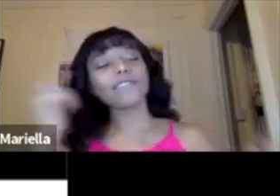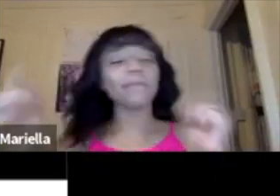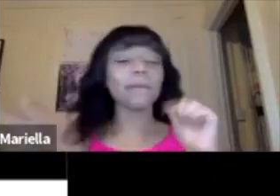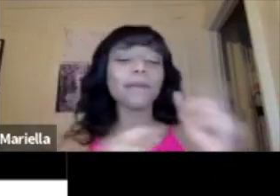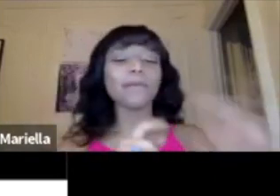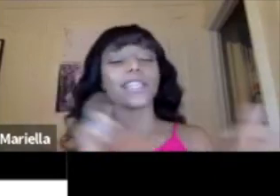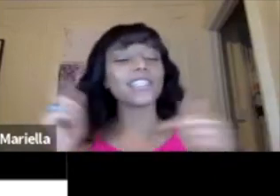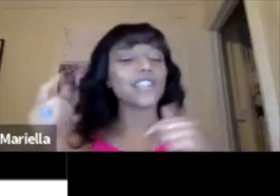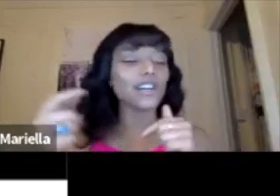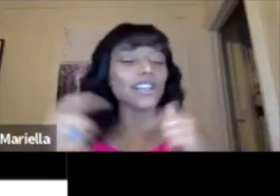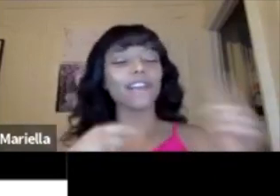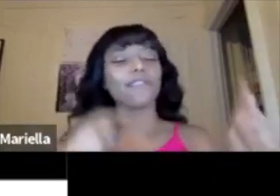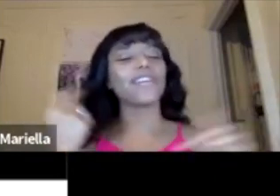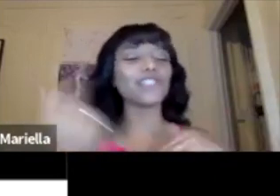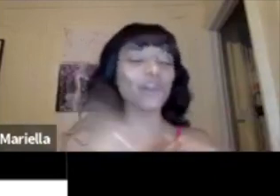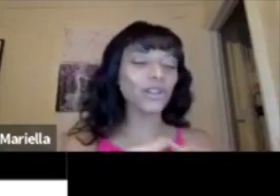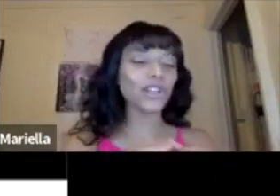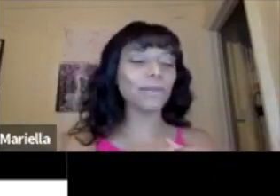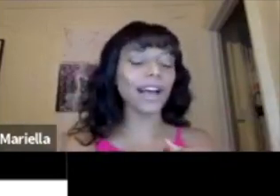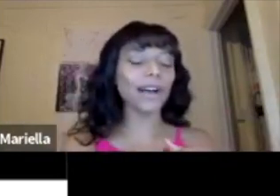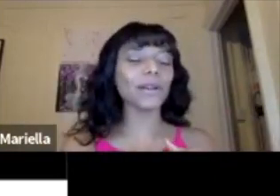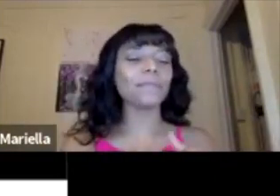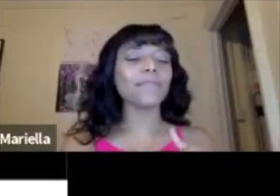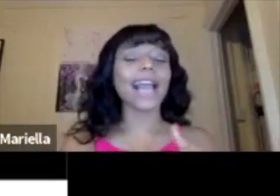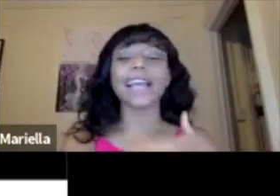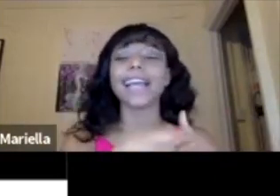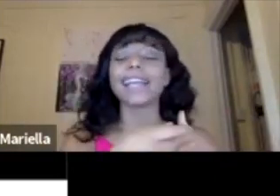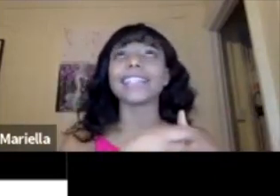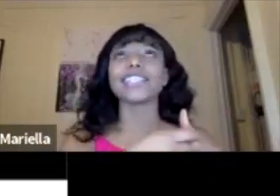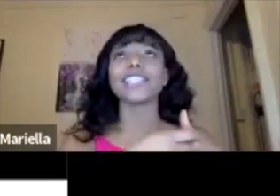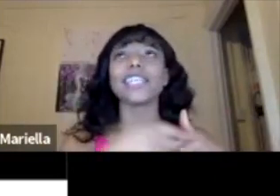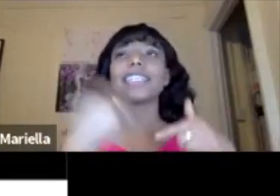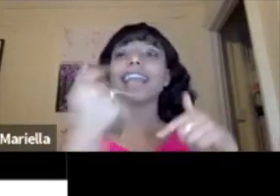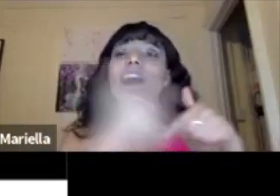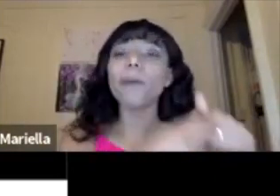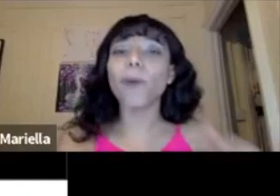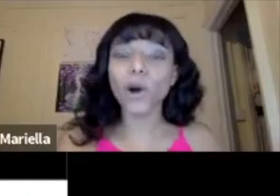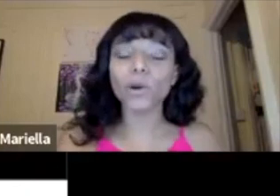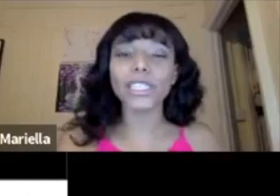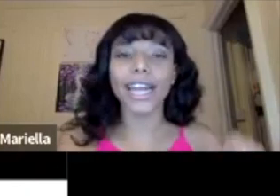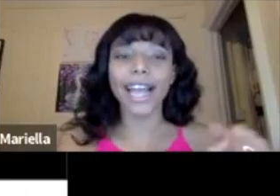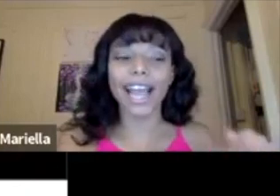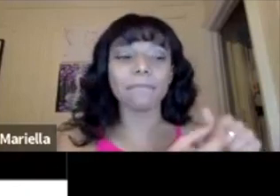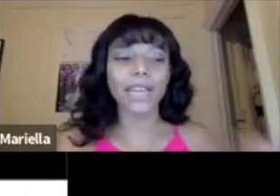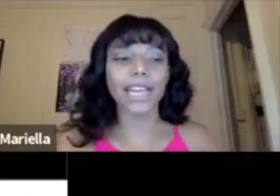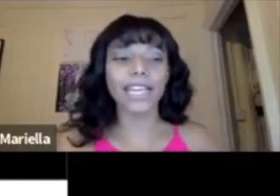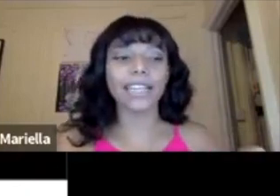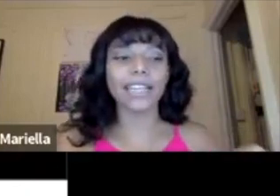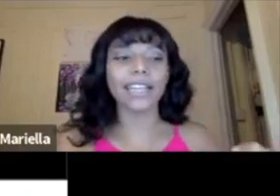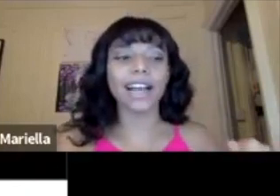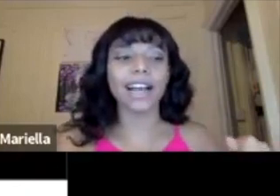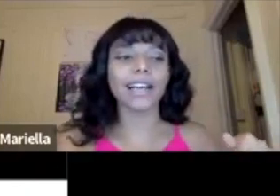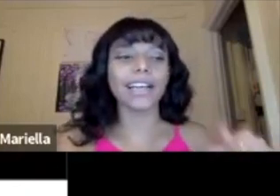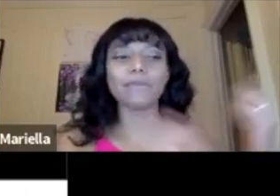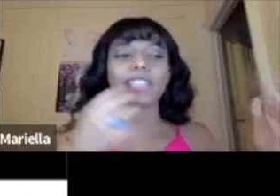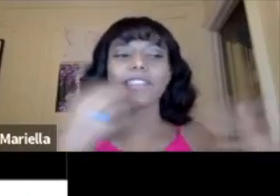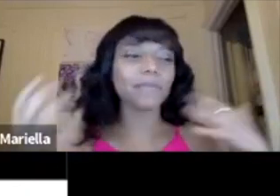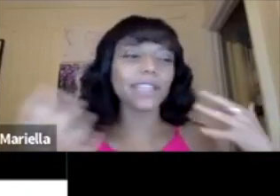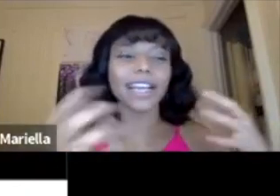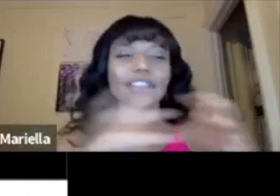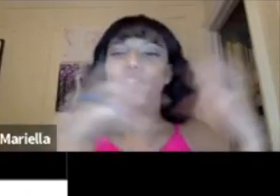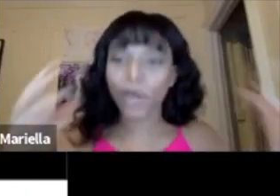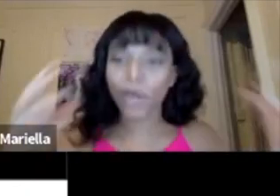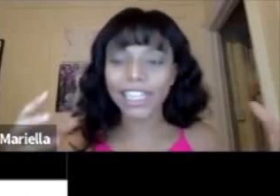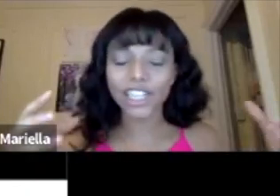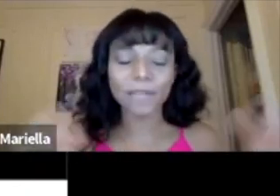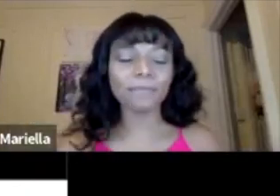oh, she remembered about this girl that her friend told her about. And she saw a post that I had made. It was